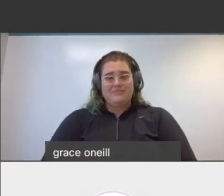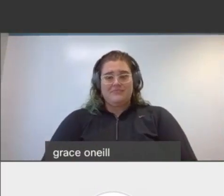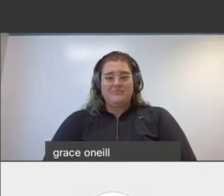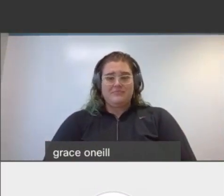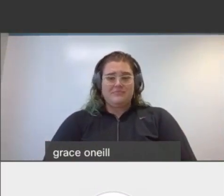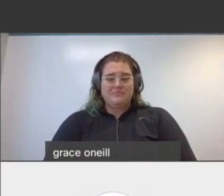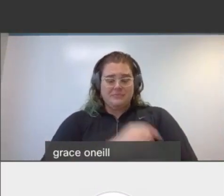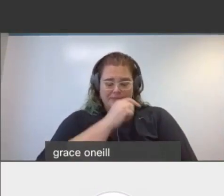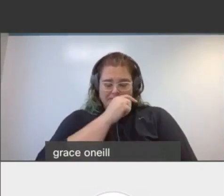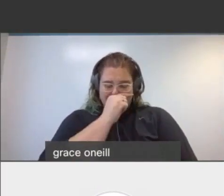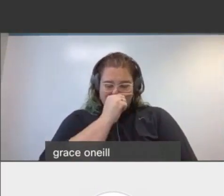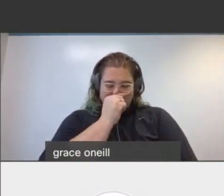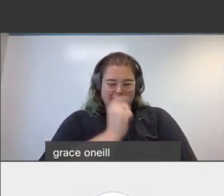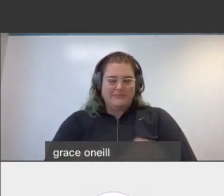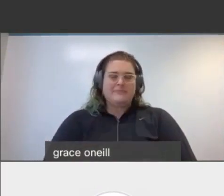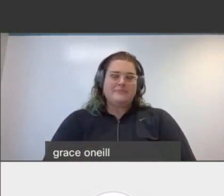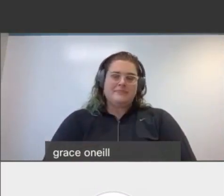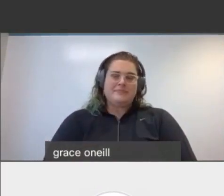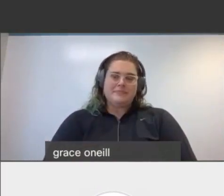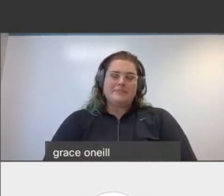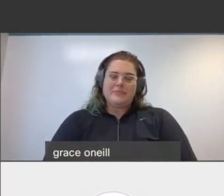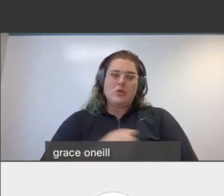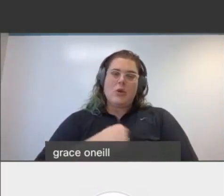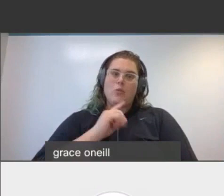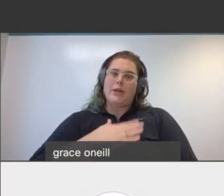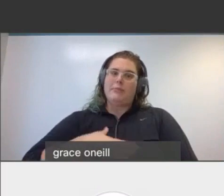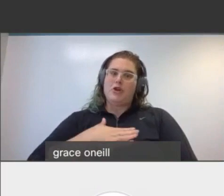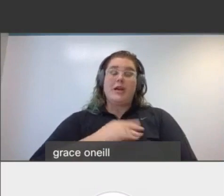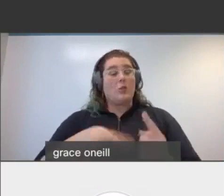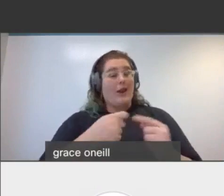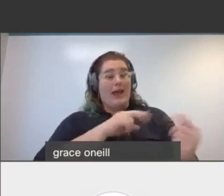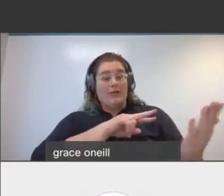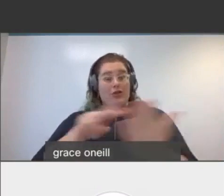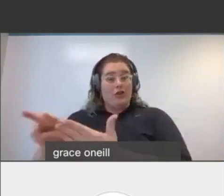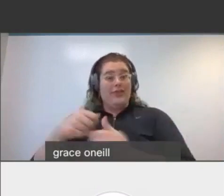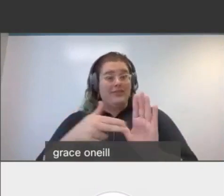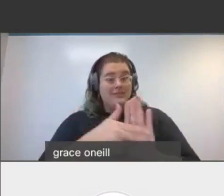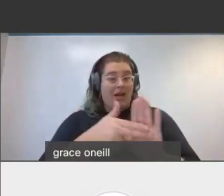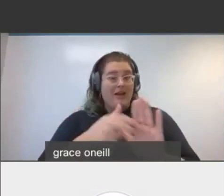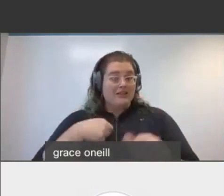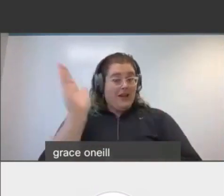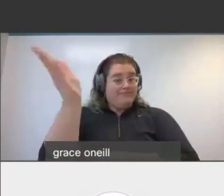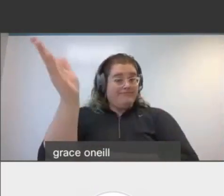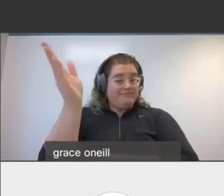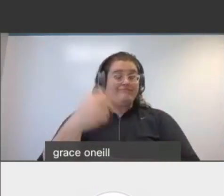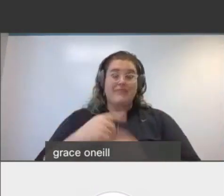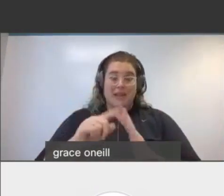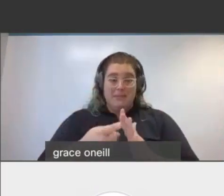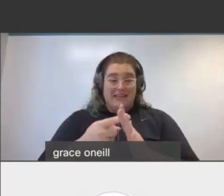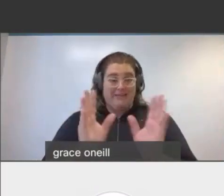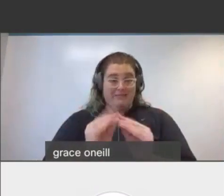And so I really appreciate, and as I look at the slides, I really appreciate our families who are